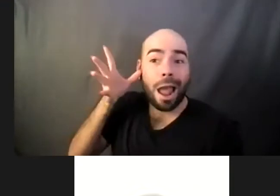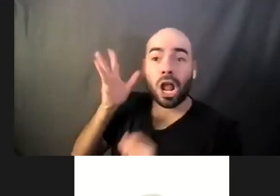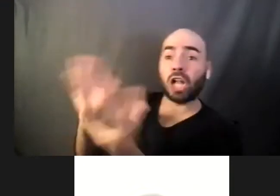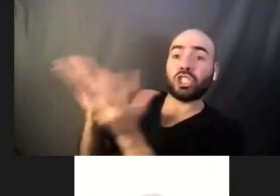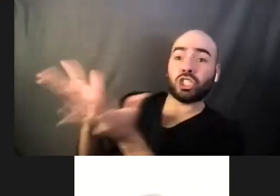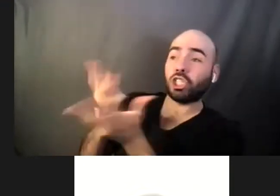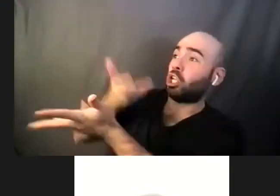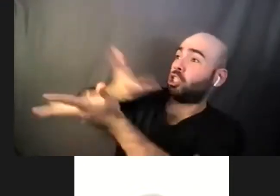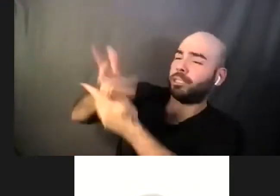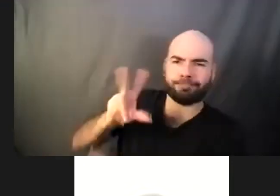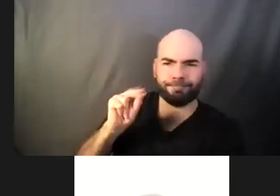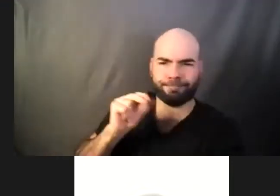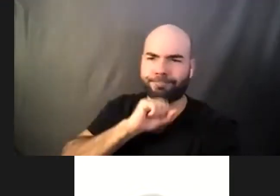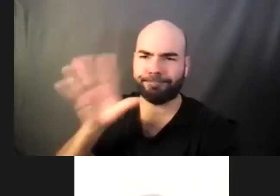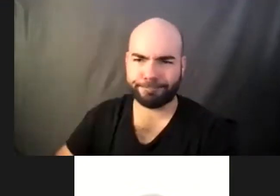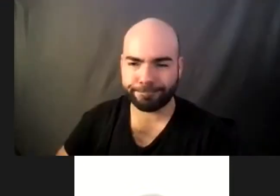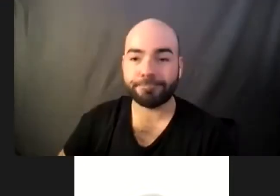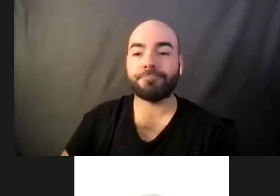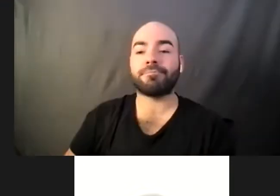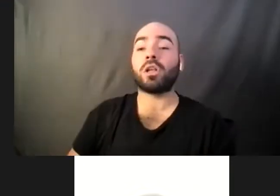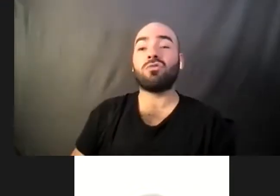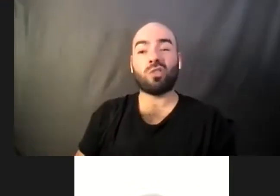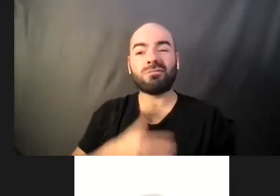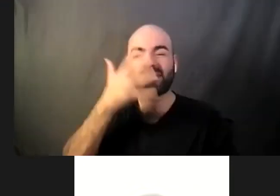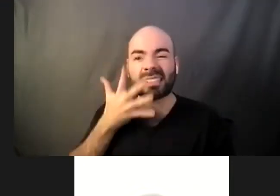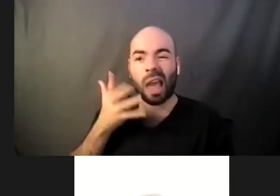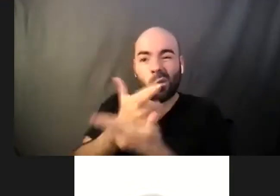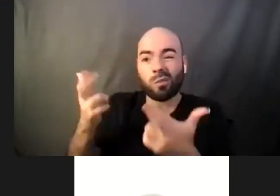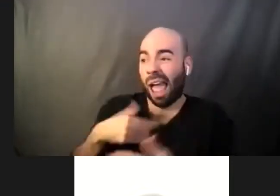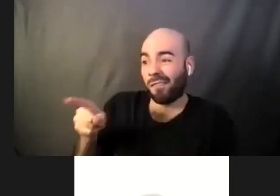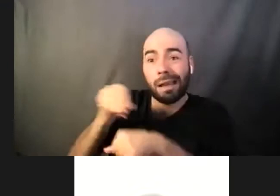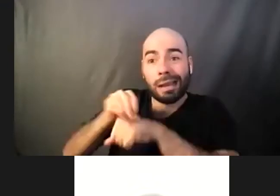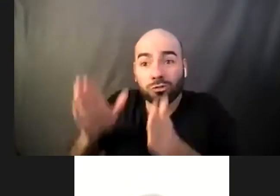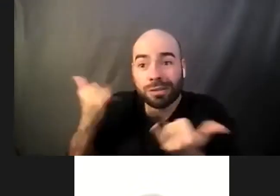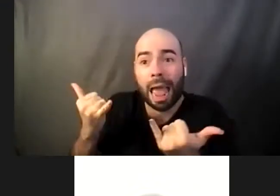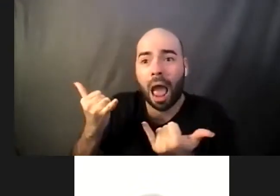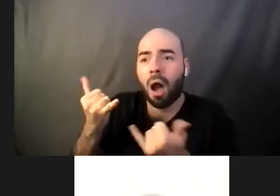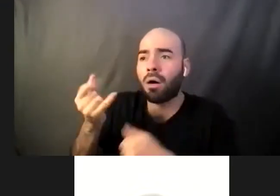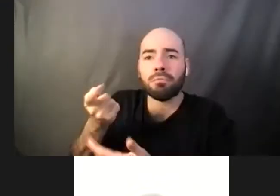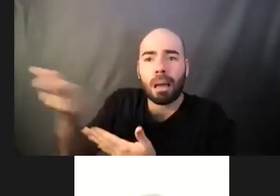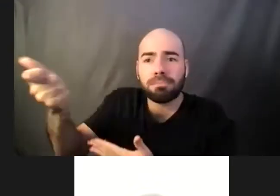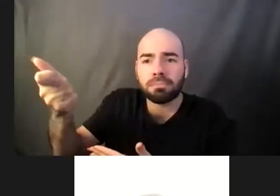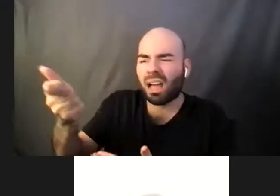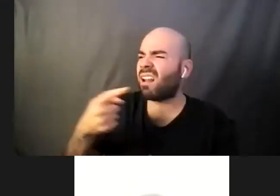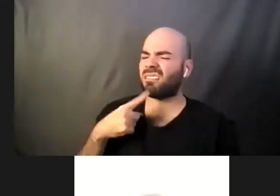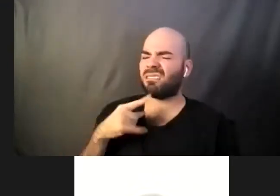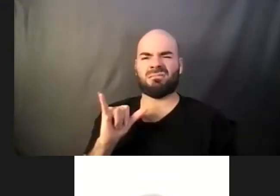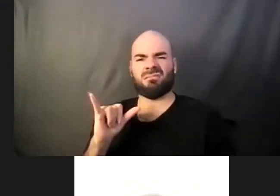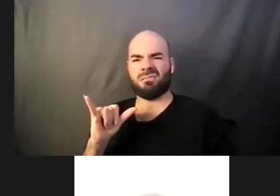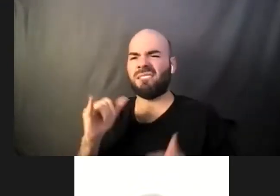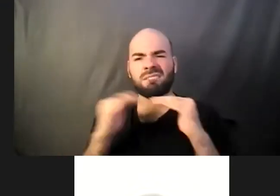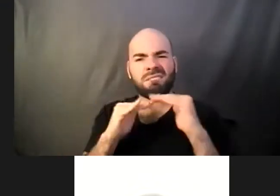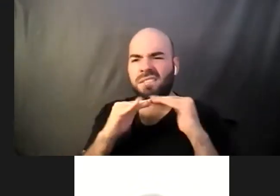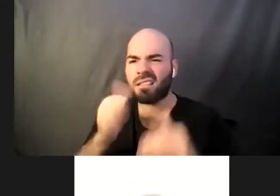detrimental that they took that resource away from us. So I started realizing like, hold on, that's not fair. And then in high school, I